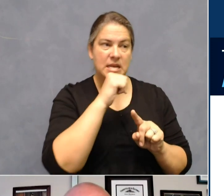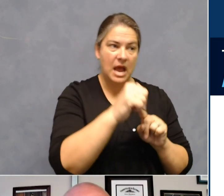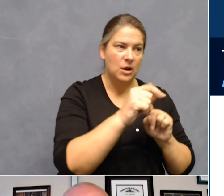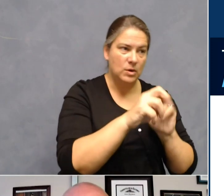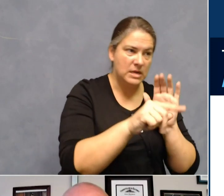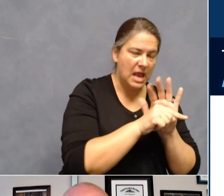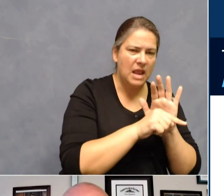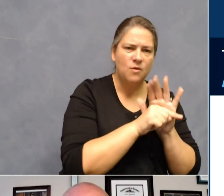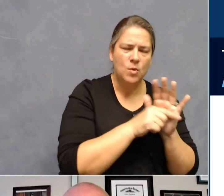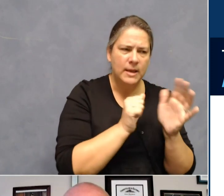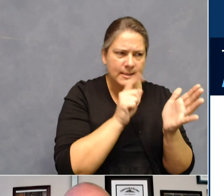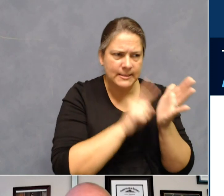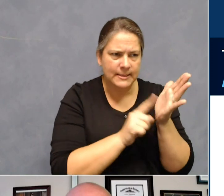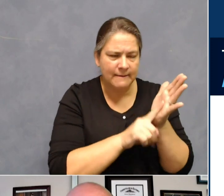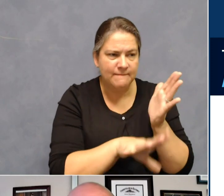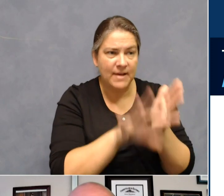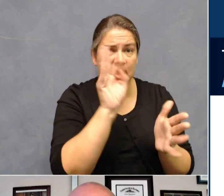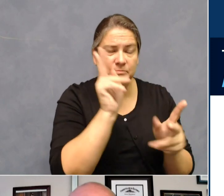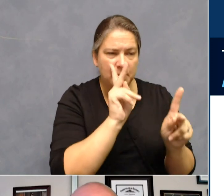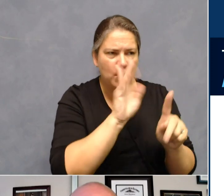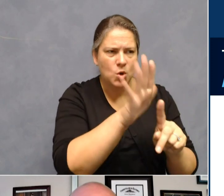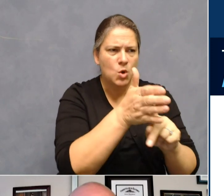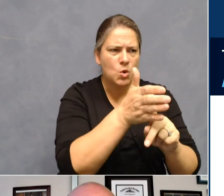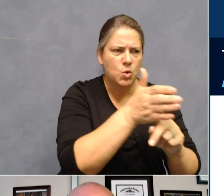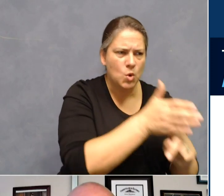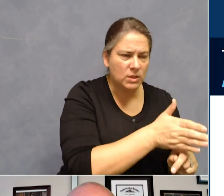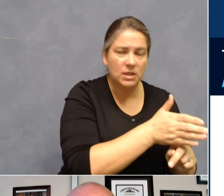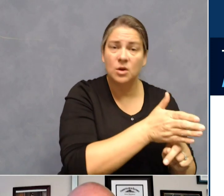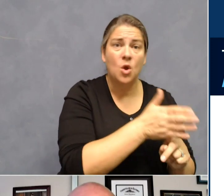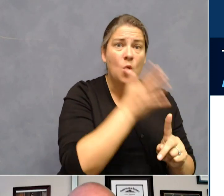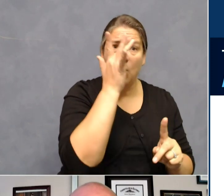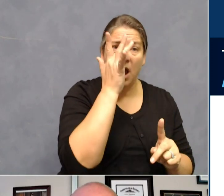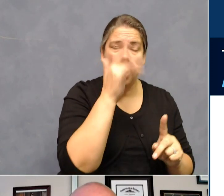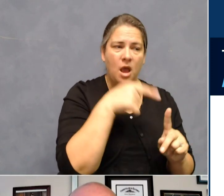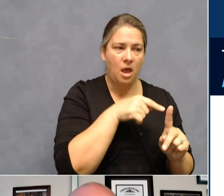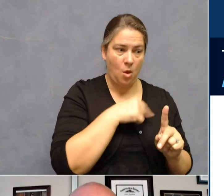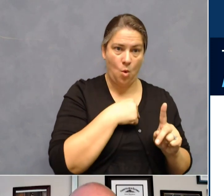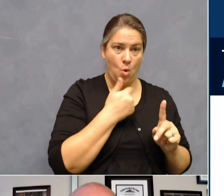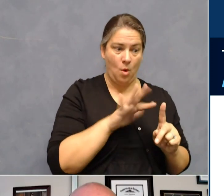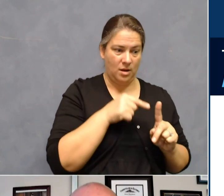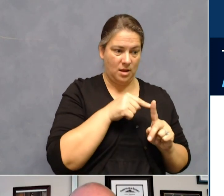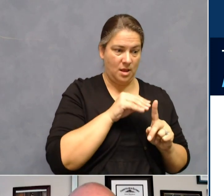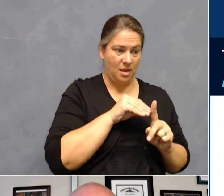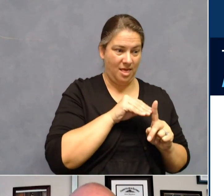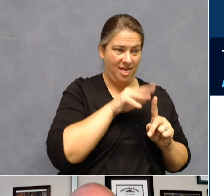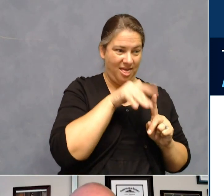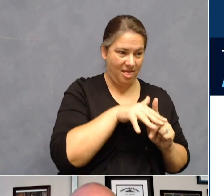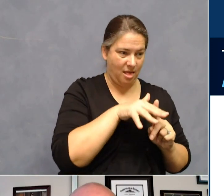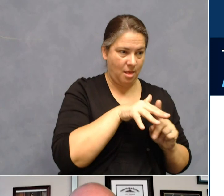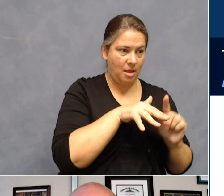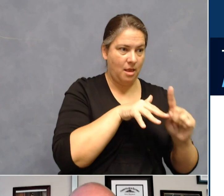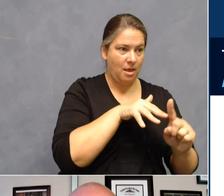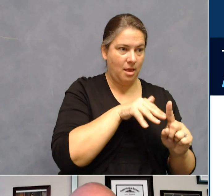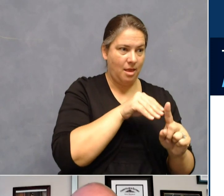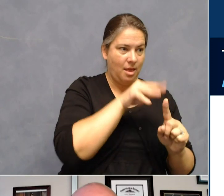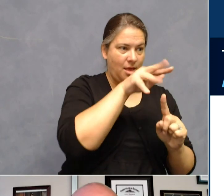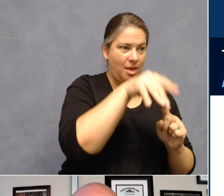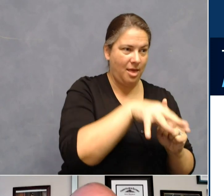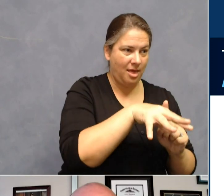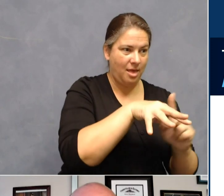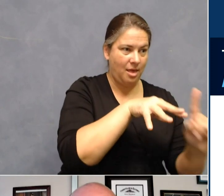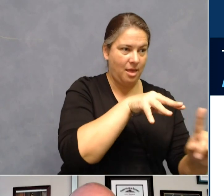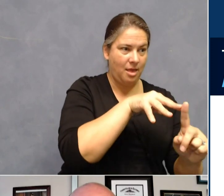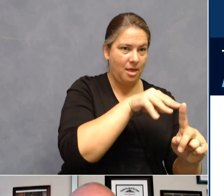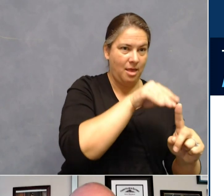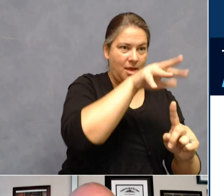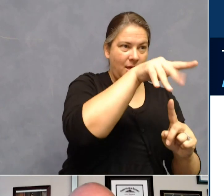them to quarantine so we break the chain of transmission, so we stop the disease. That's why the governor, First Lady,